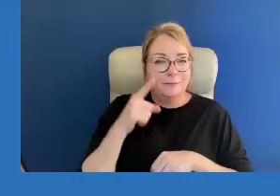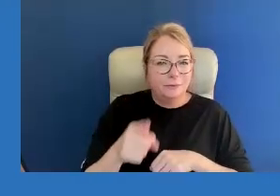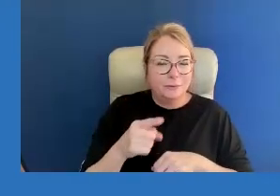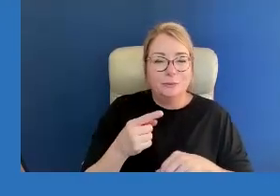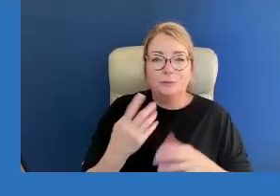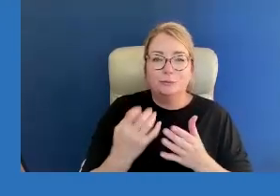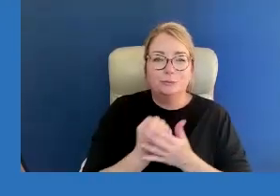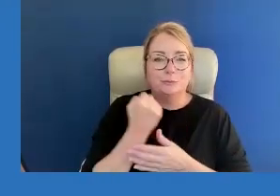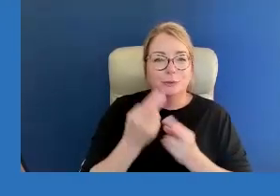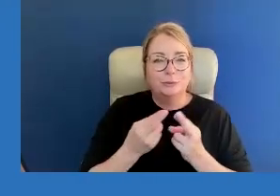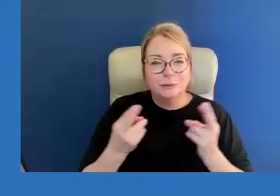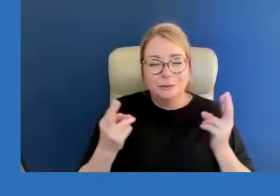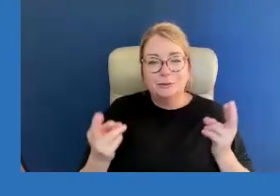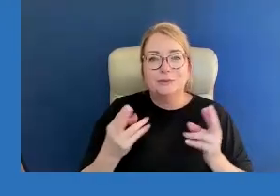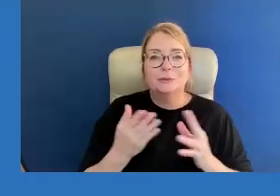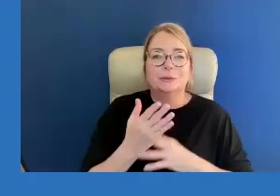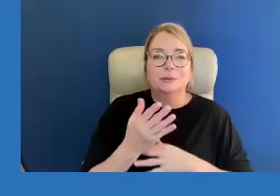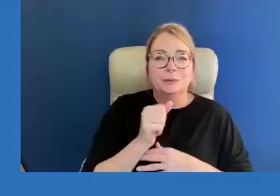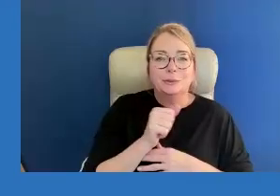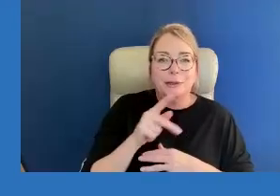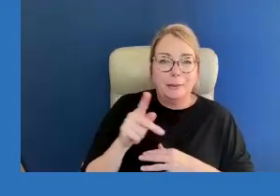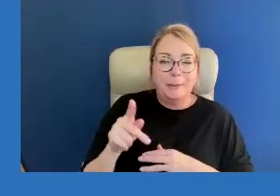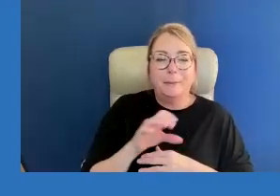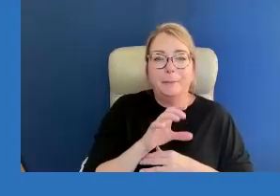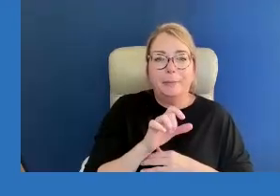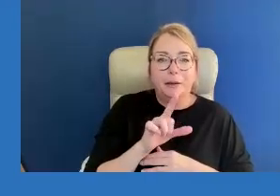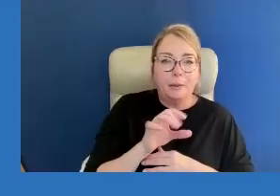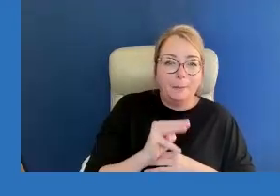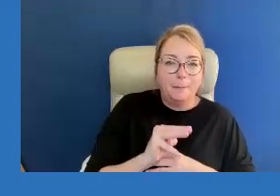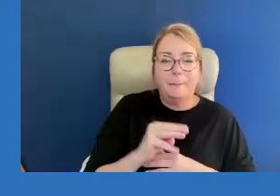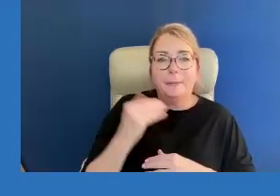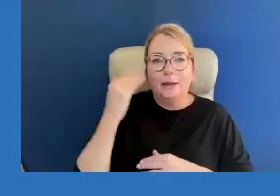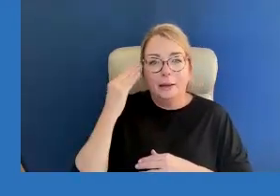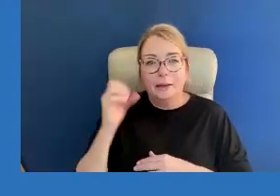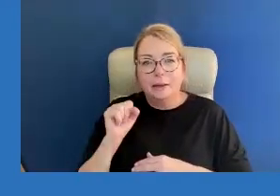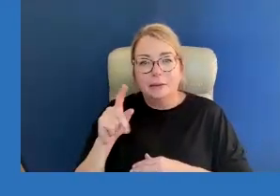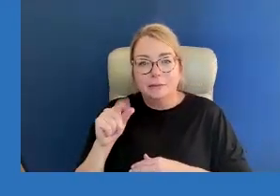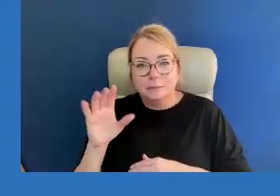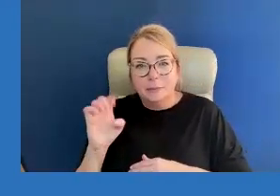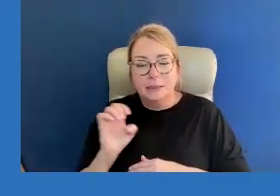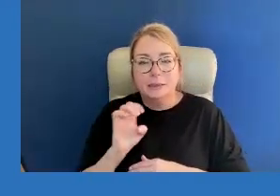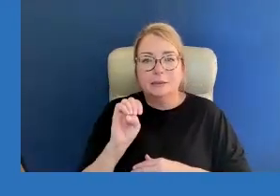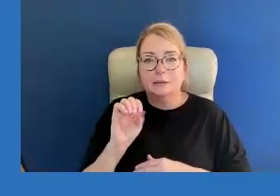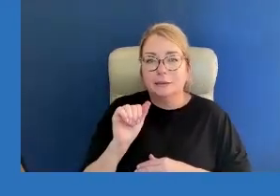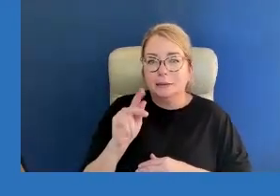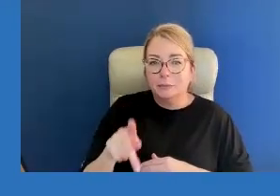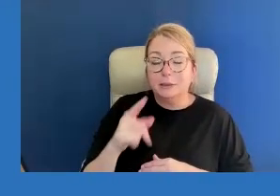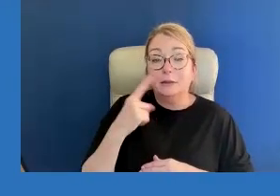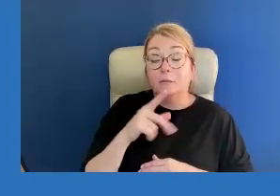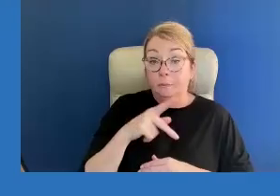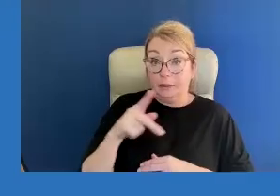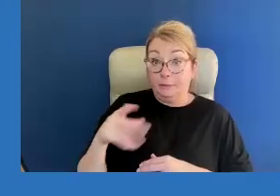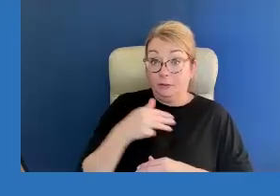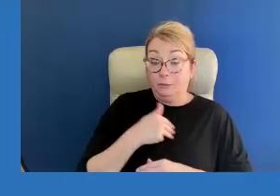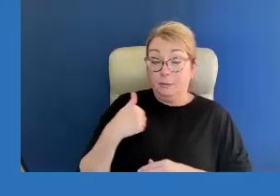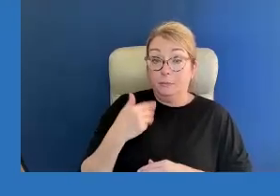resources that you can use through your digital apps like your Calm, your Headspace, your EAP. For our PPO members, if